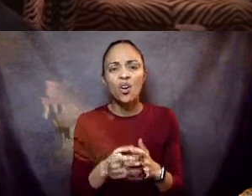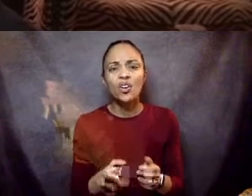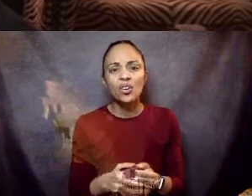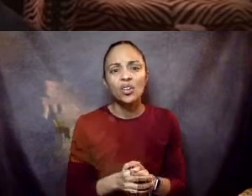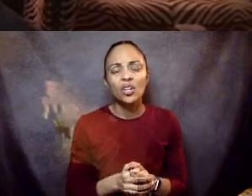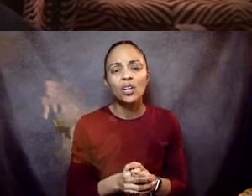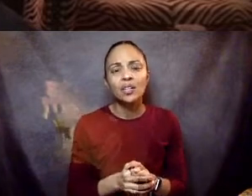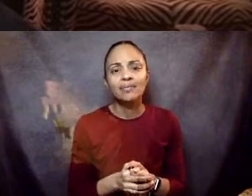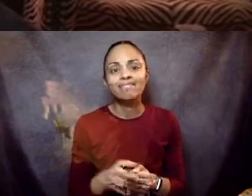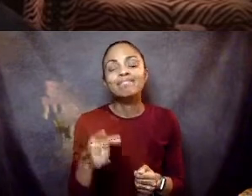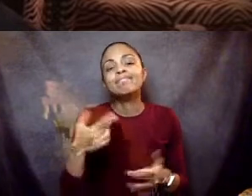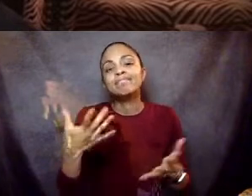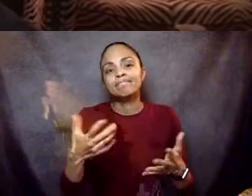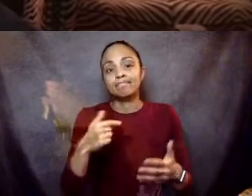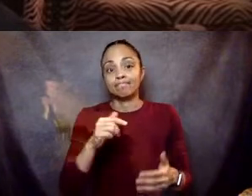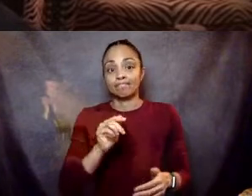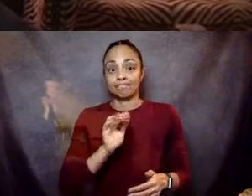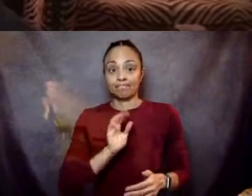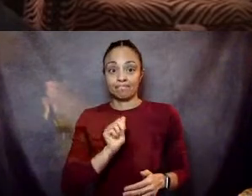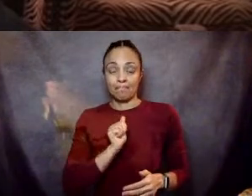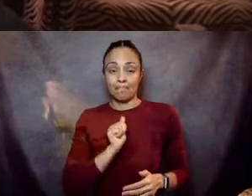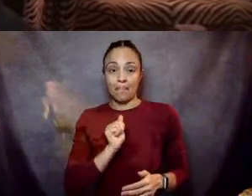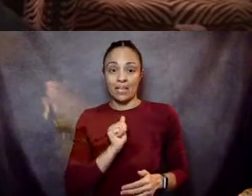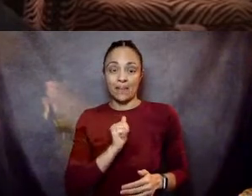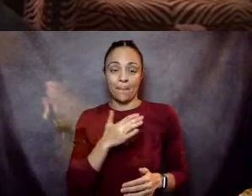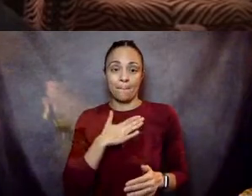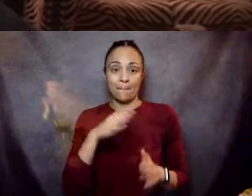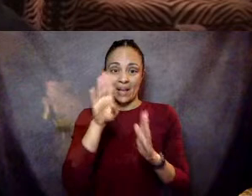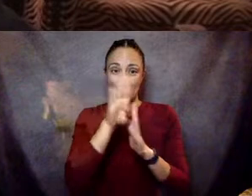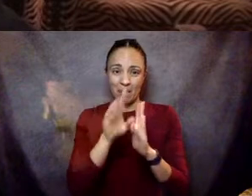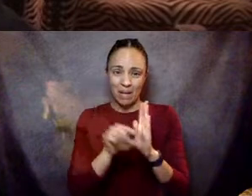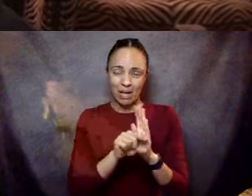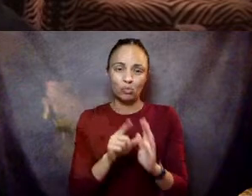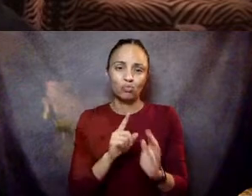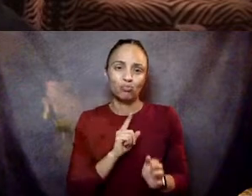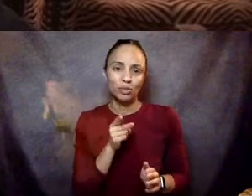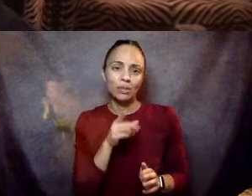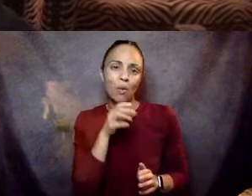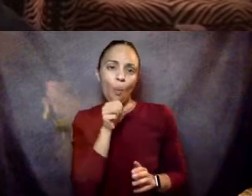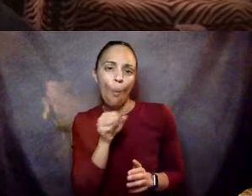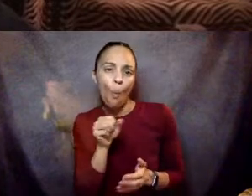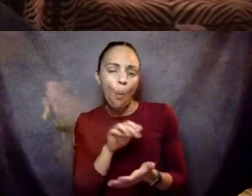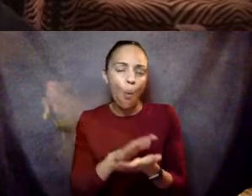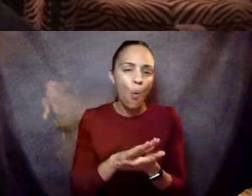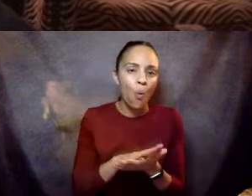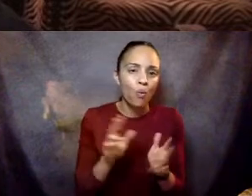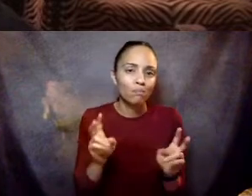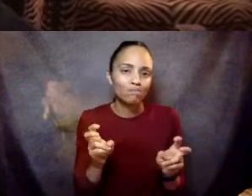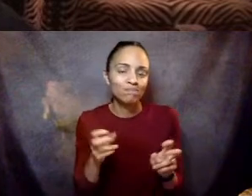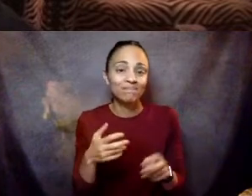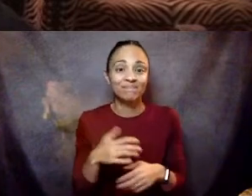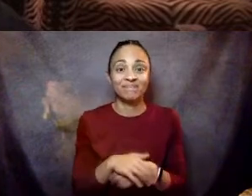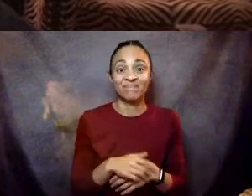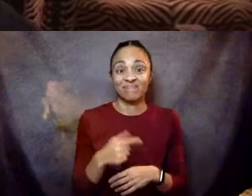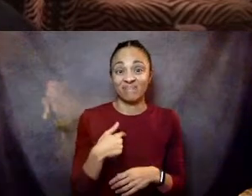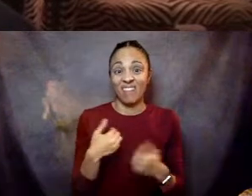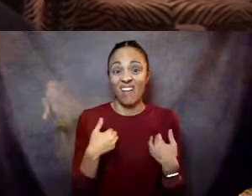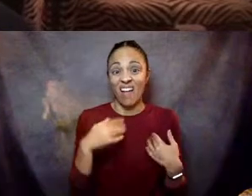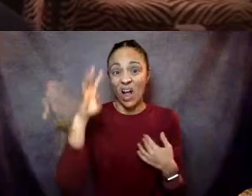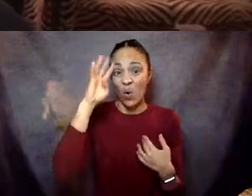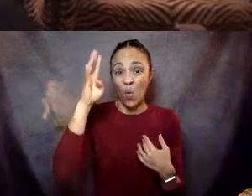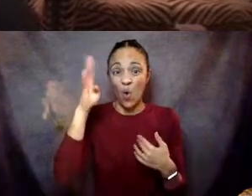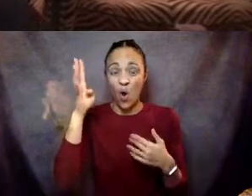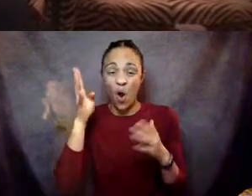I come from an old school background where I had choreographers who knocked the mess out of me in my face, in my